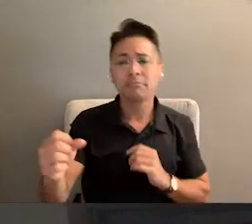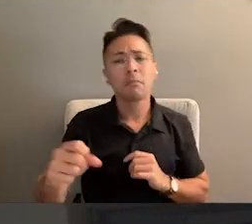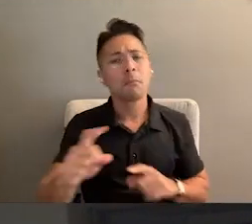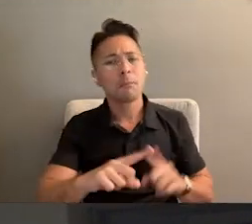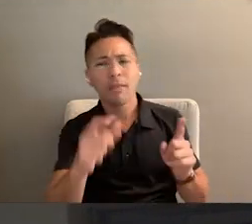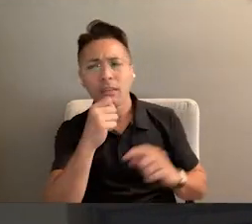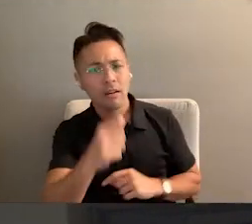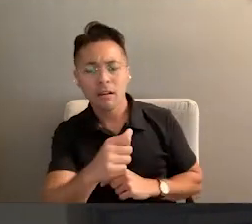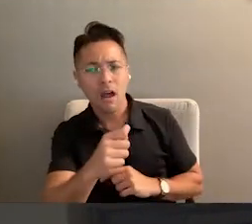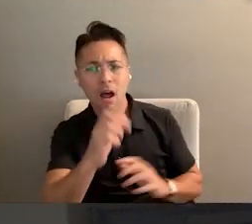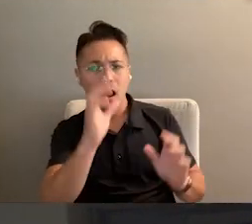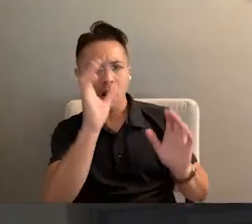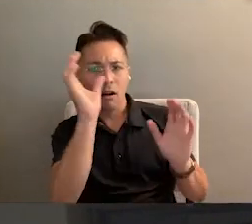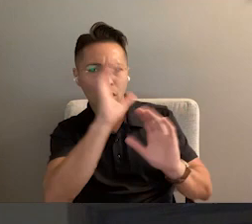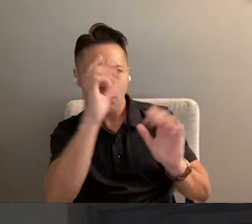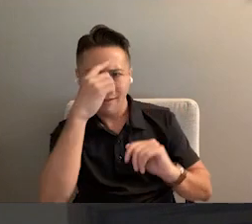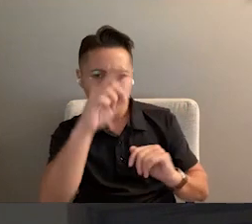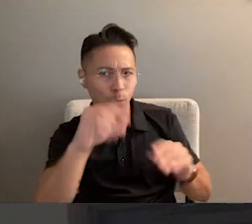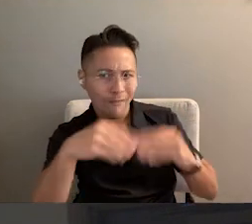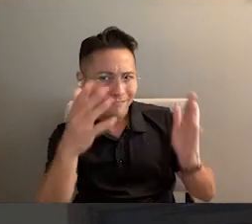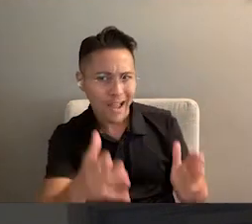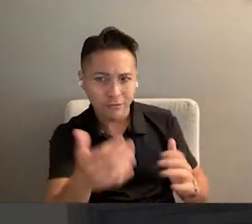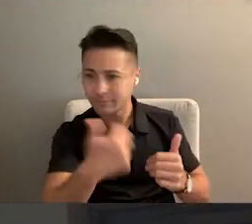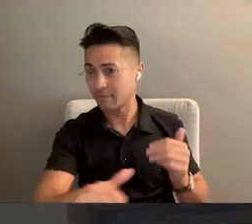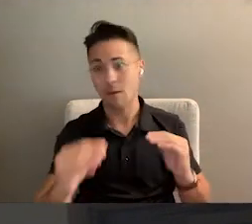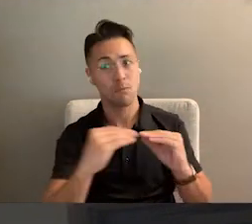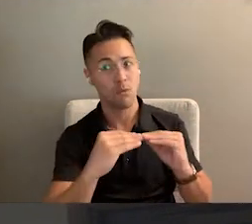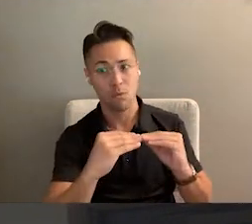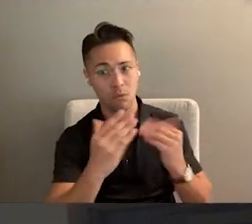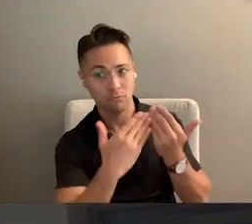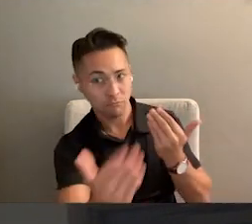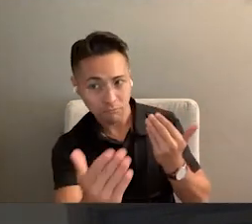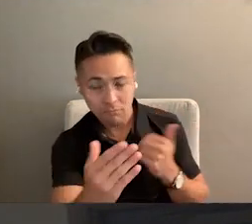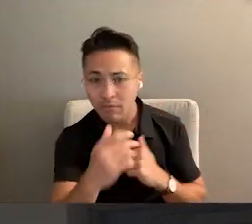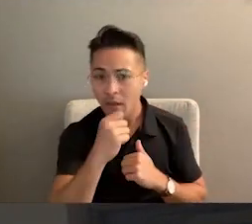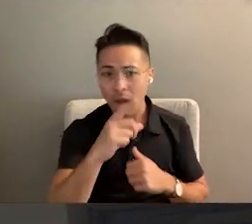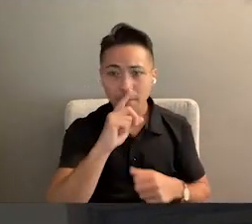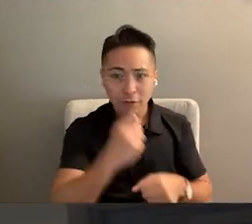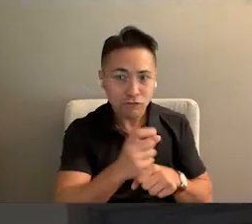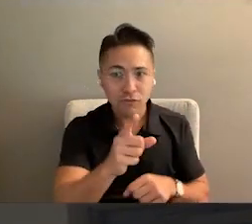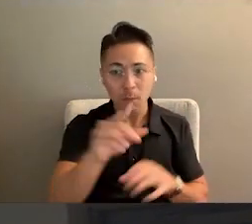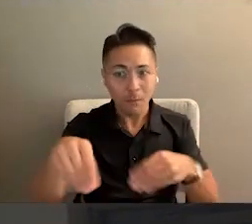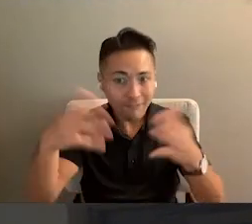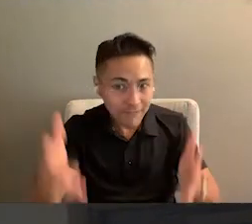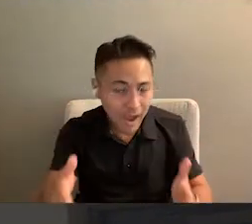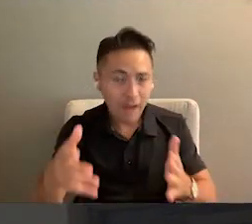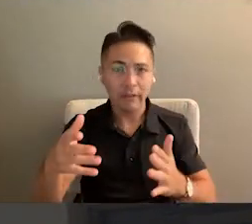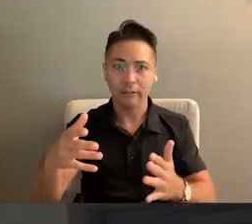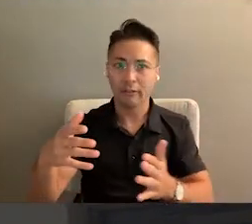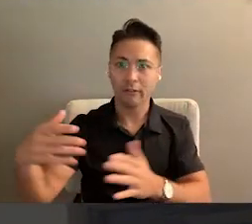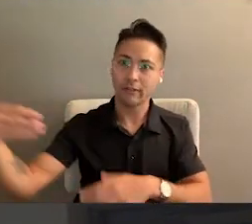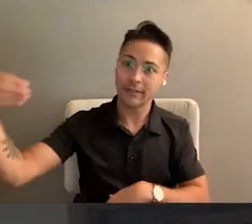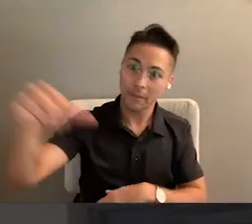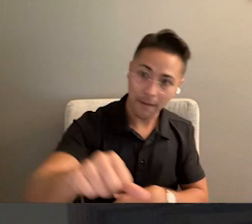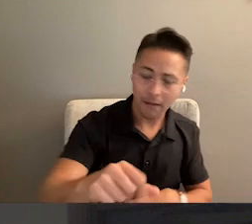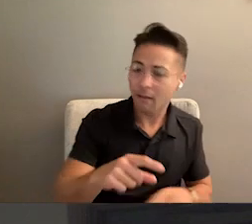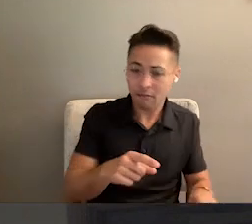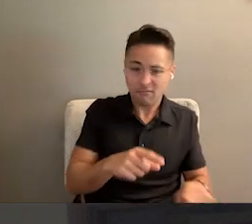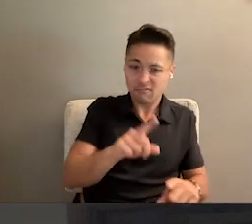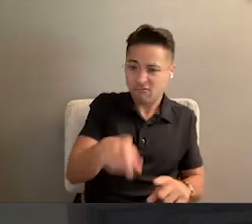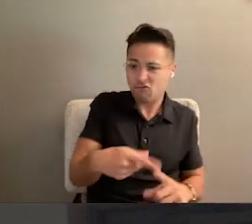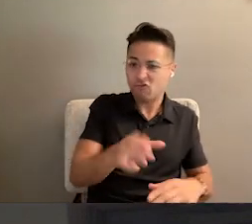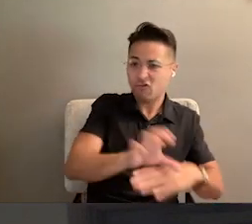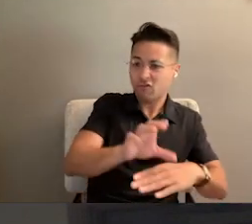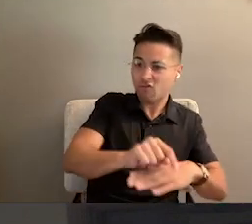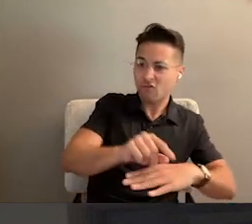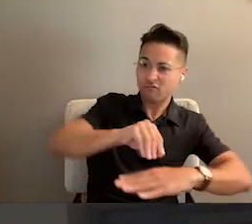there to help you and to guide you, but they're no longer the person looking for those providers for you. They're not the one making sure those providers